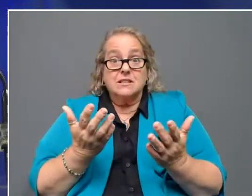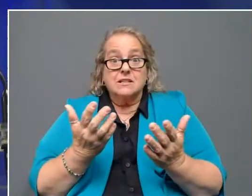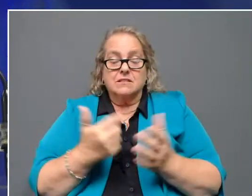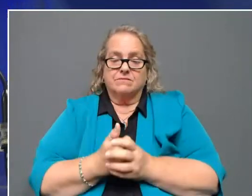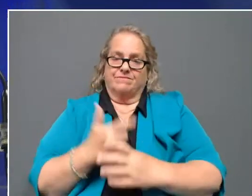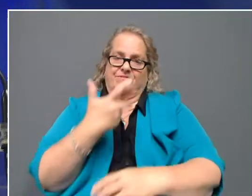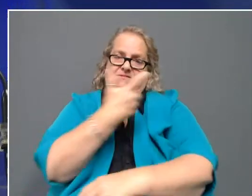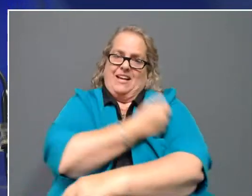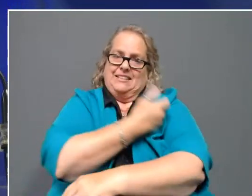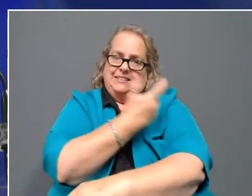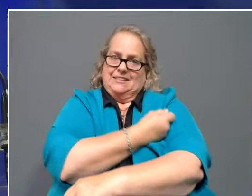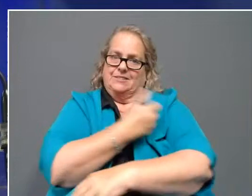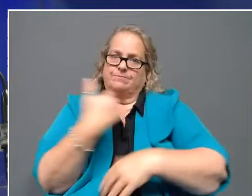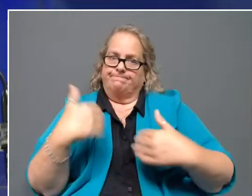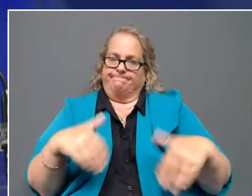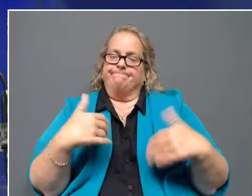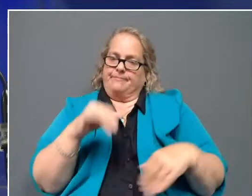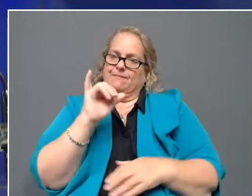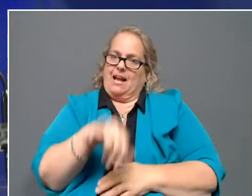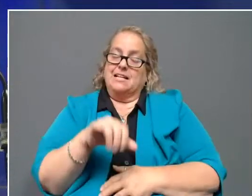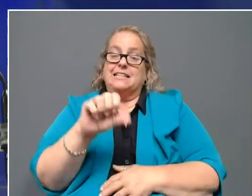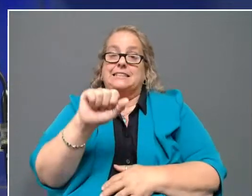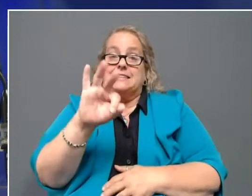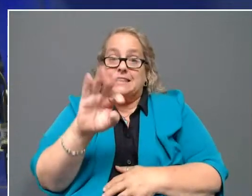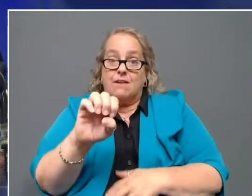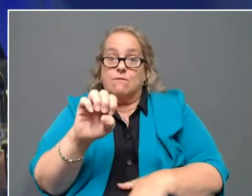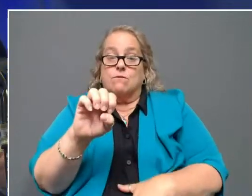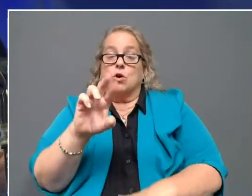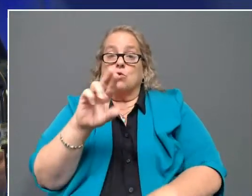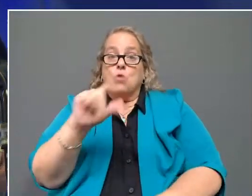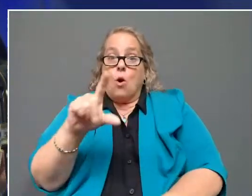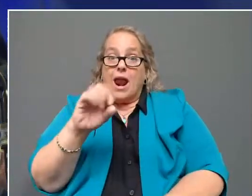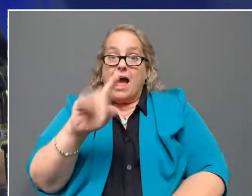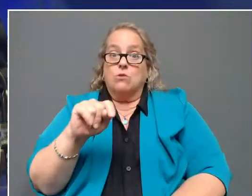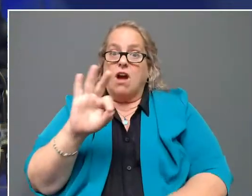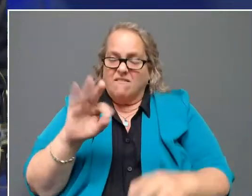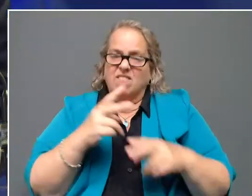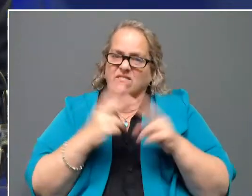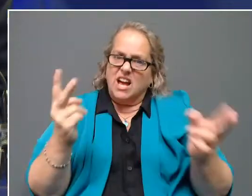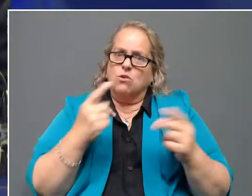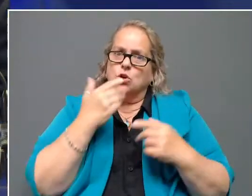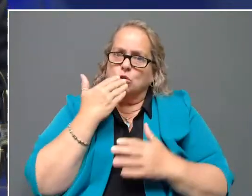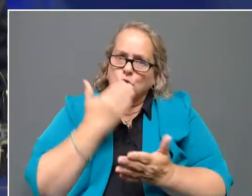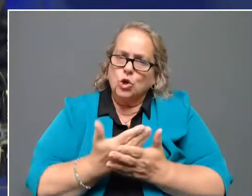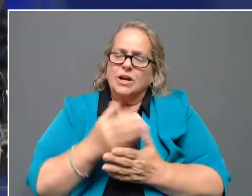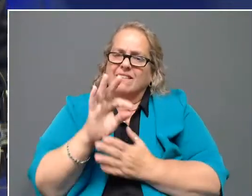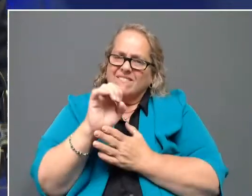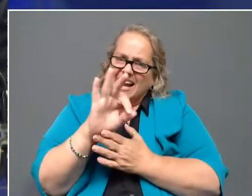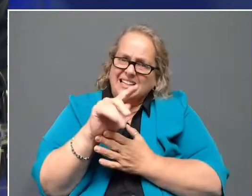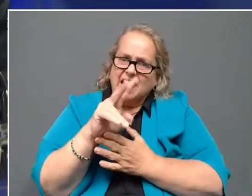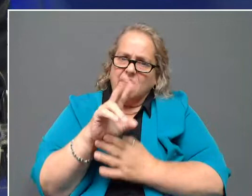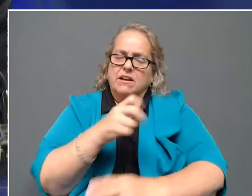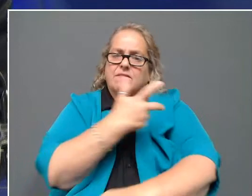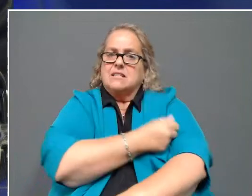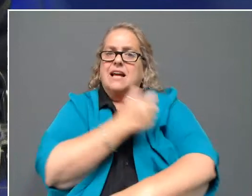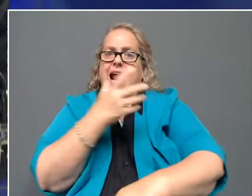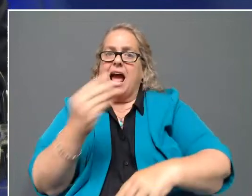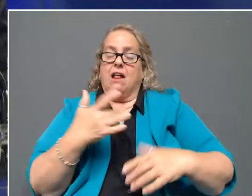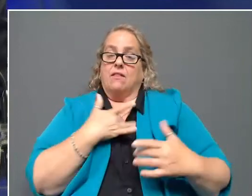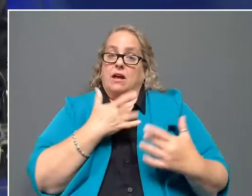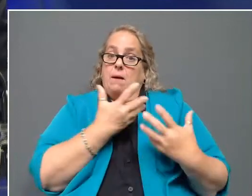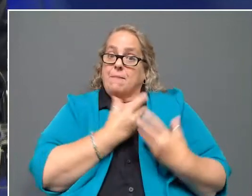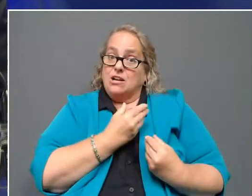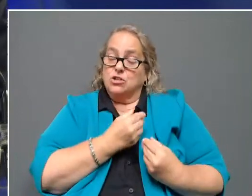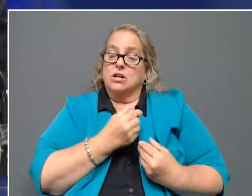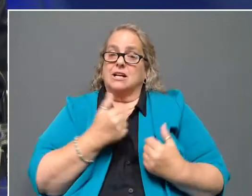The safe rollout of these effective vaccines and the compassion and the sacrifices that Kentuckians have made to get to the